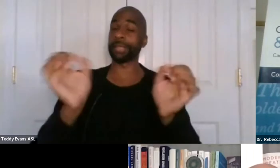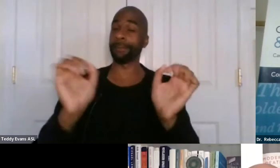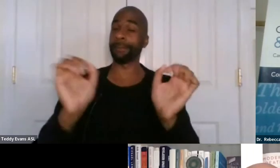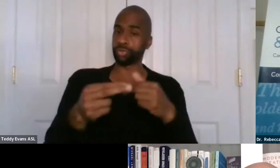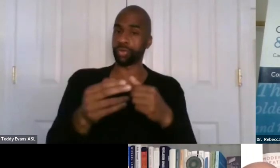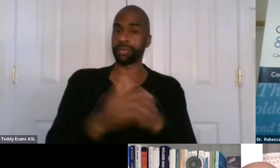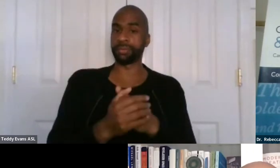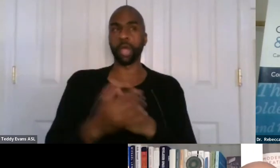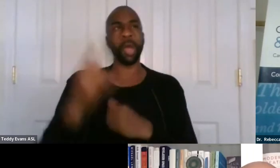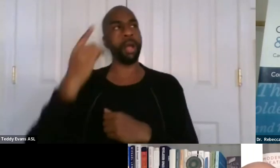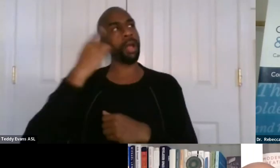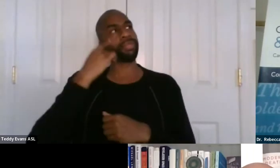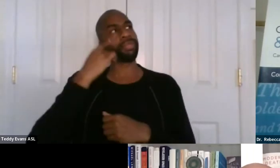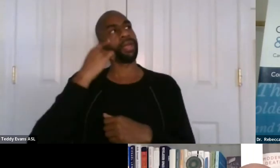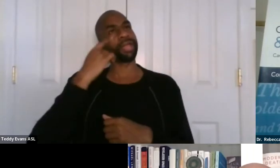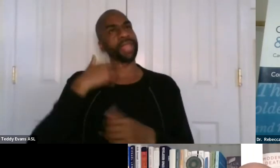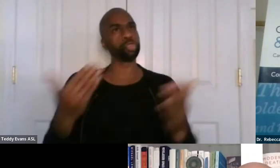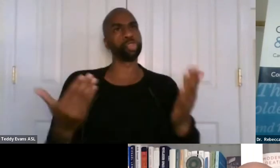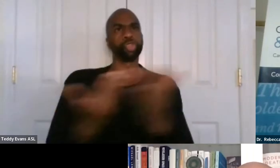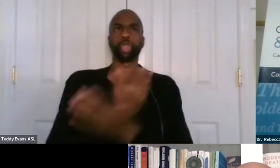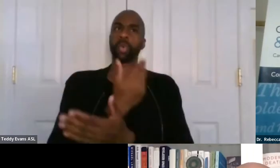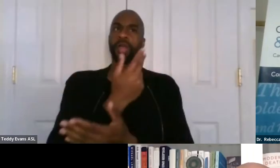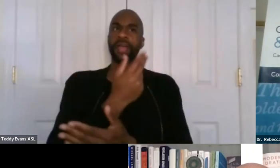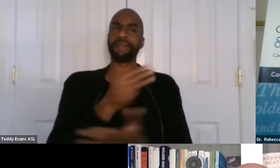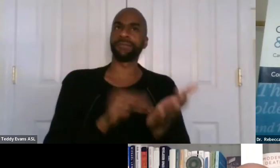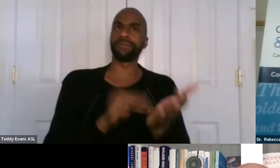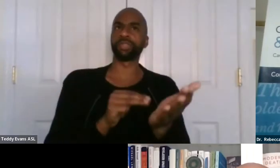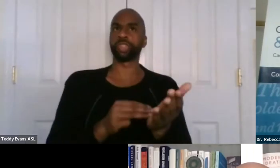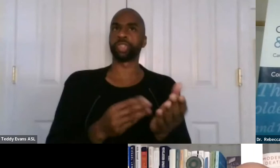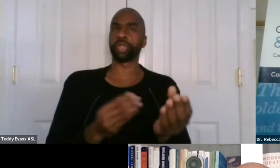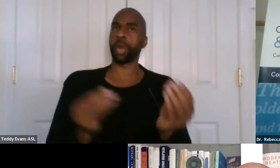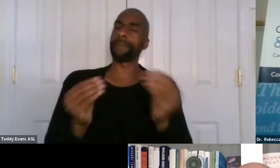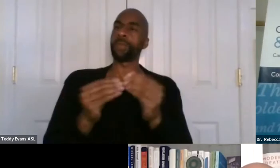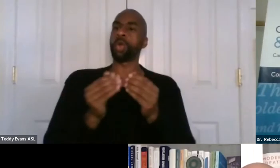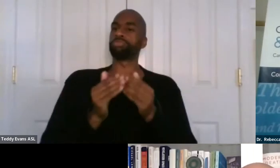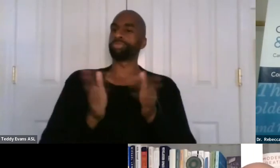physicians are more desperate and are more open to providing